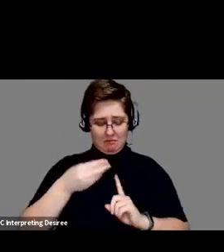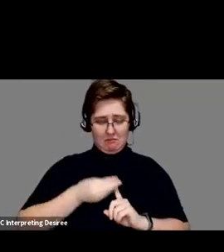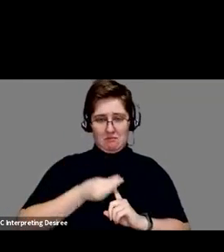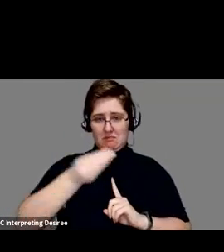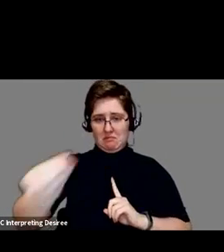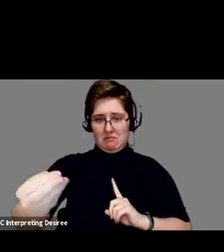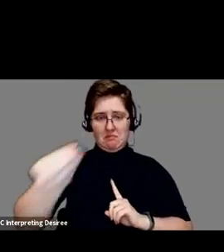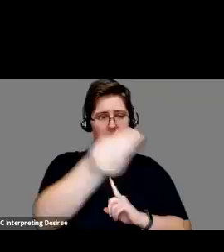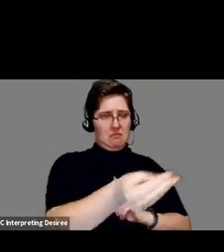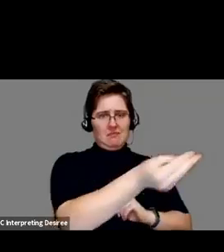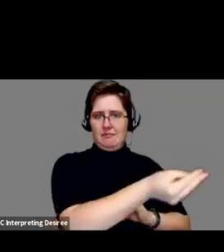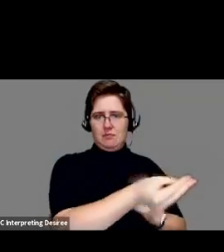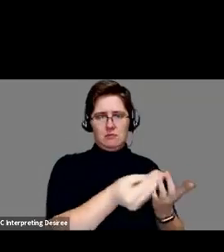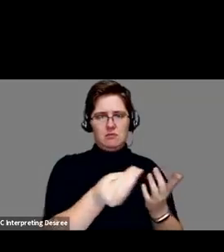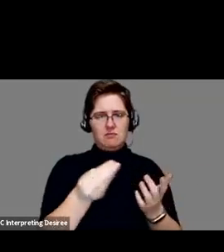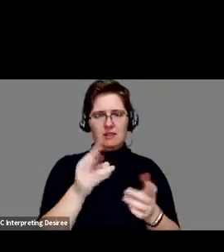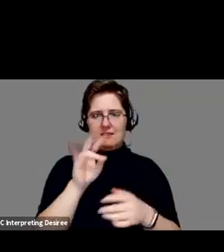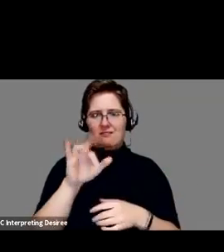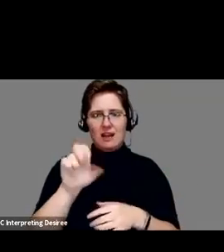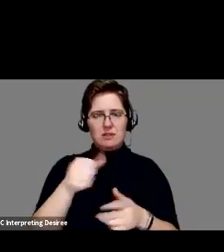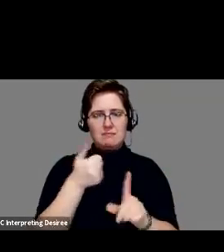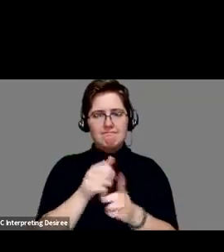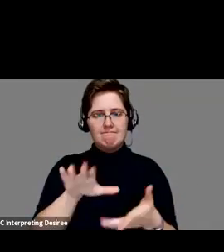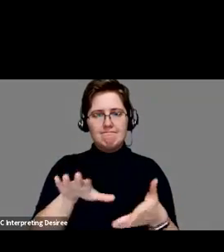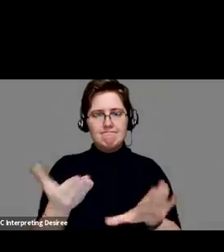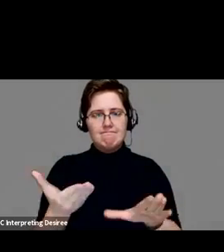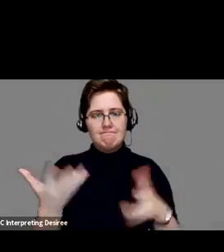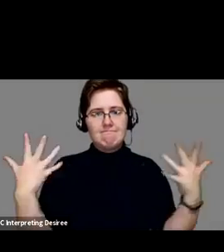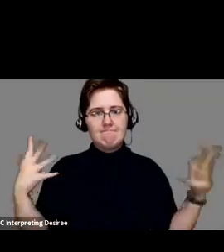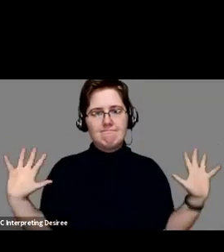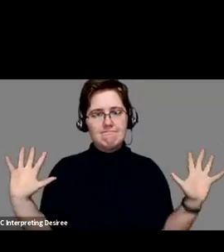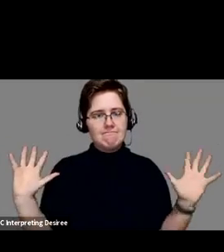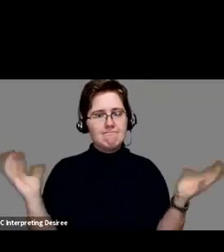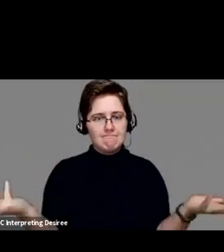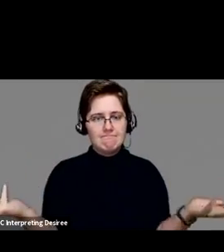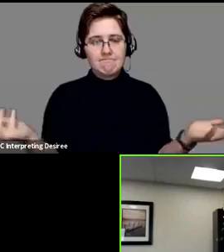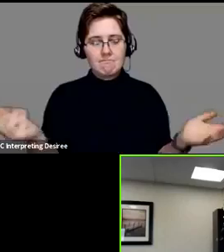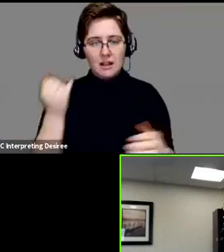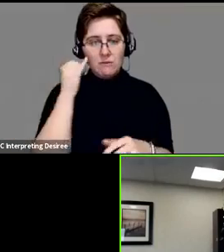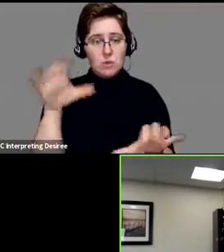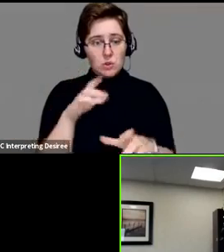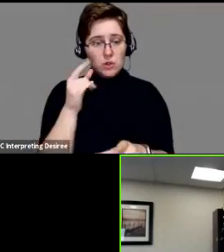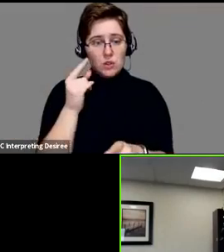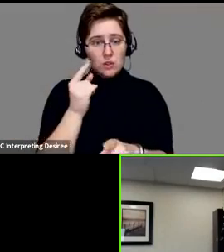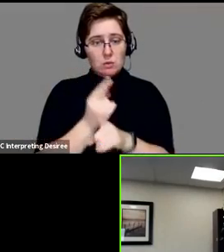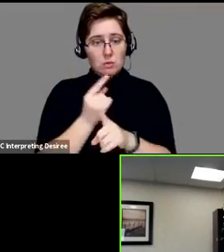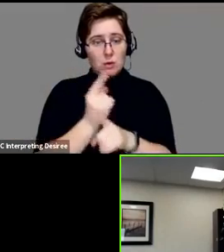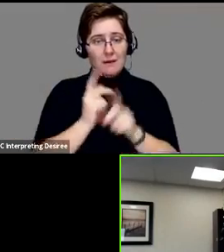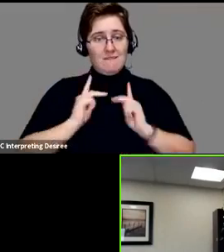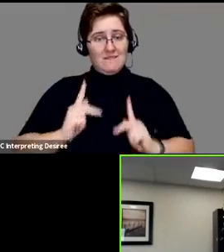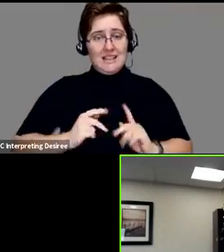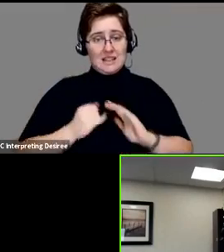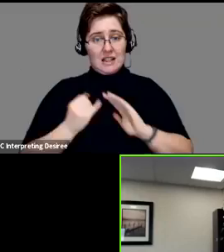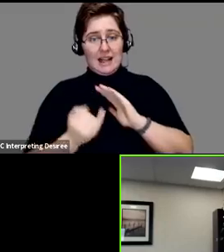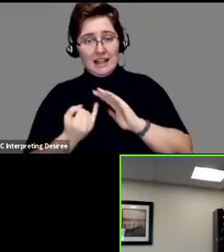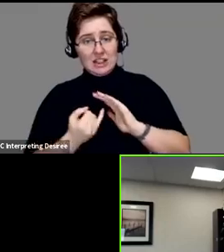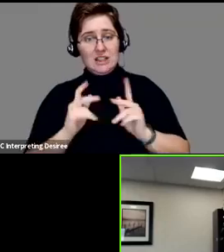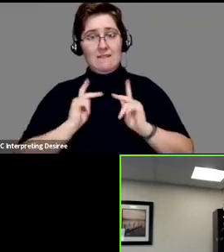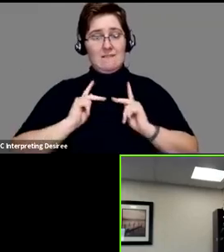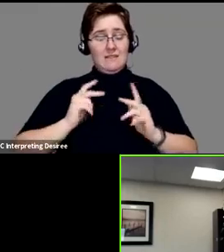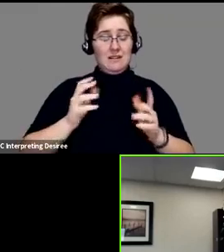to another, the virus dies. And then if we do the appropriate physical isolation, if we do the